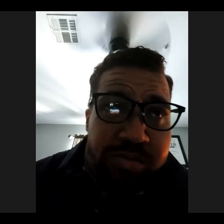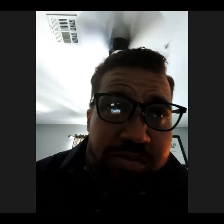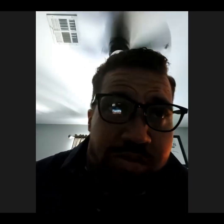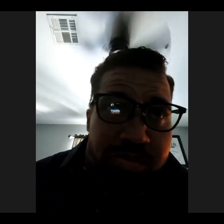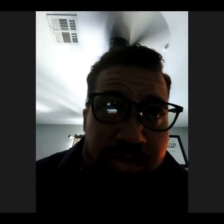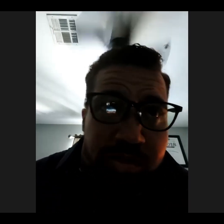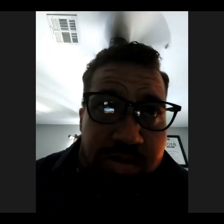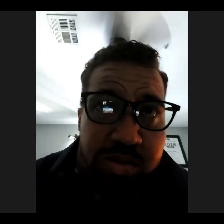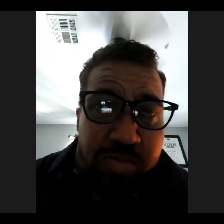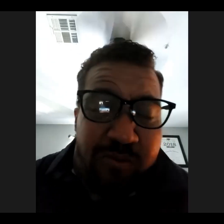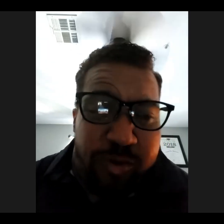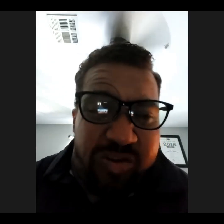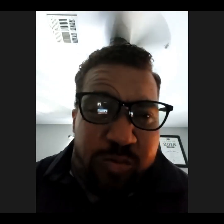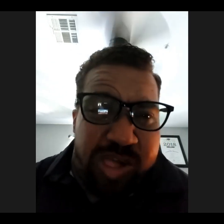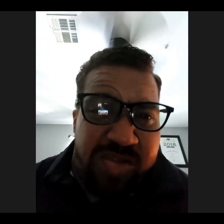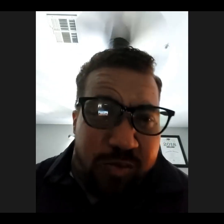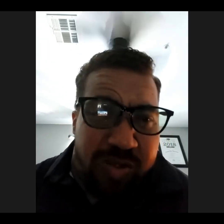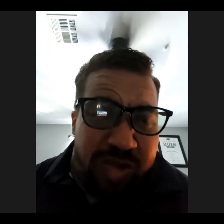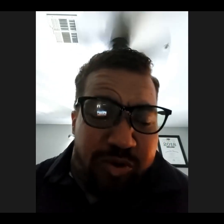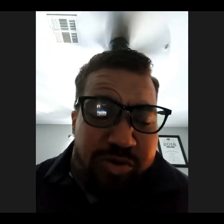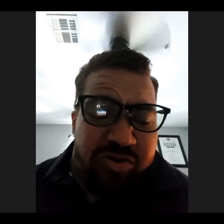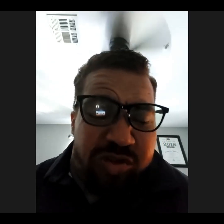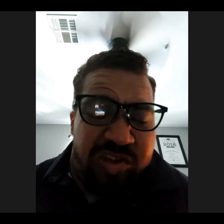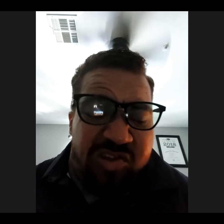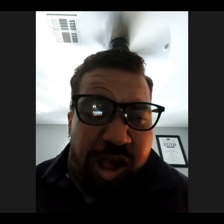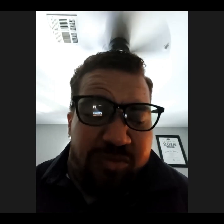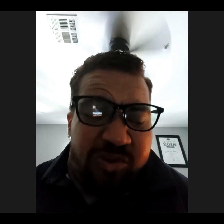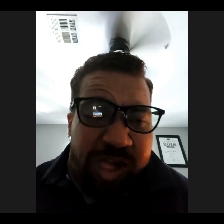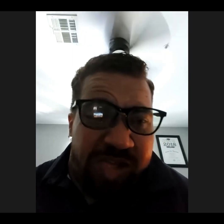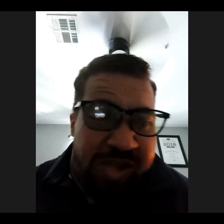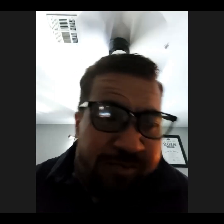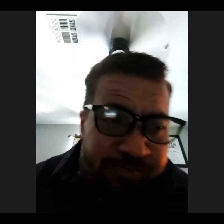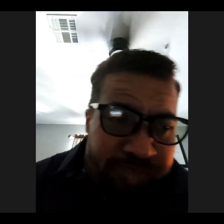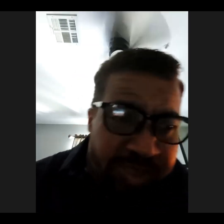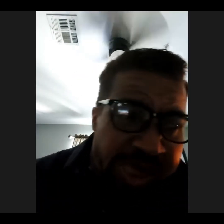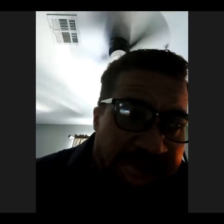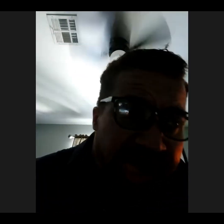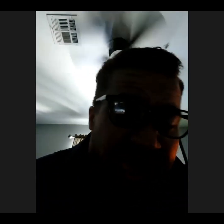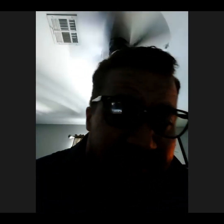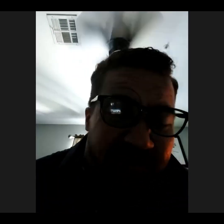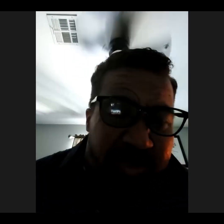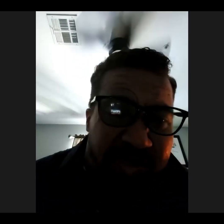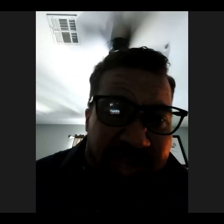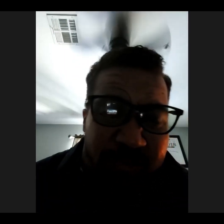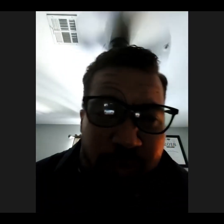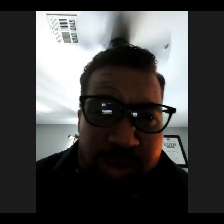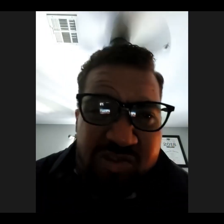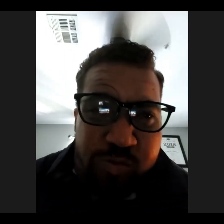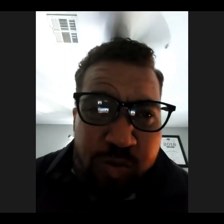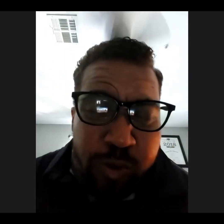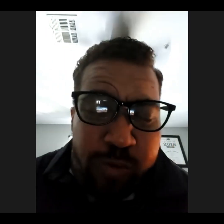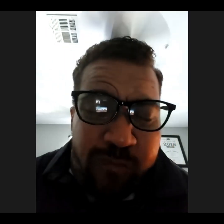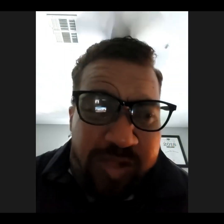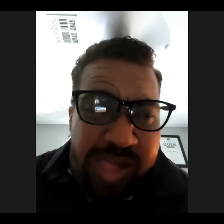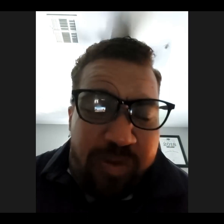program. The first week they would like put you through this job training, and then for the next 4 weeks you